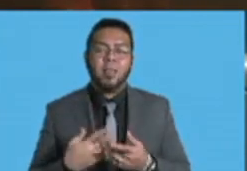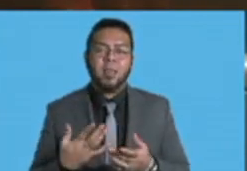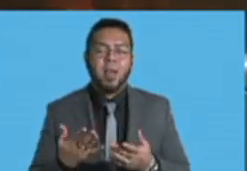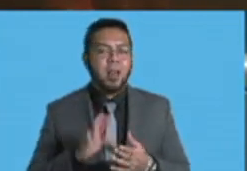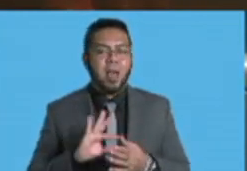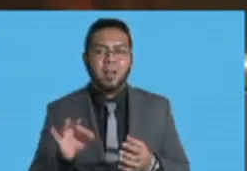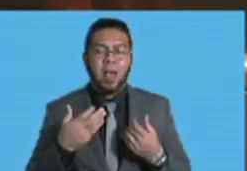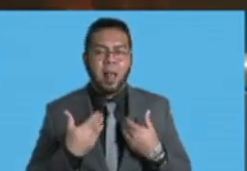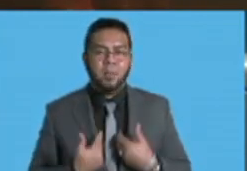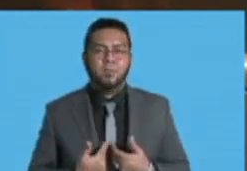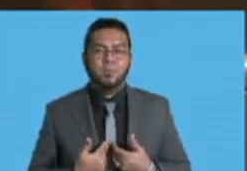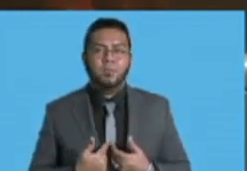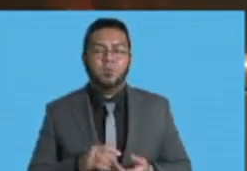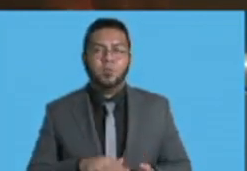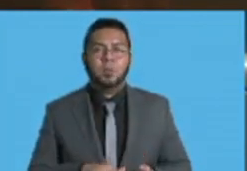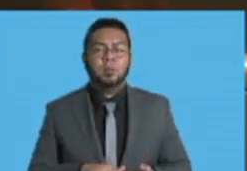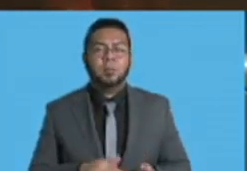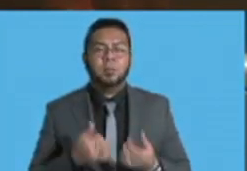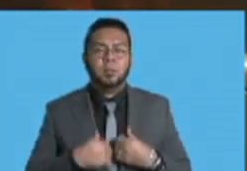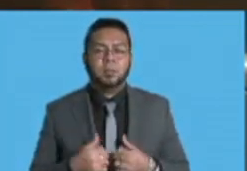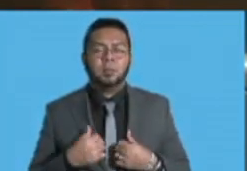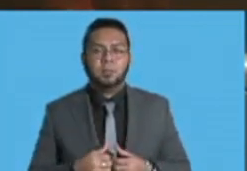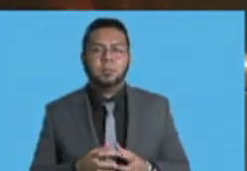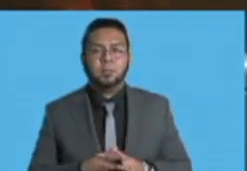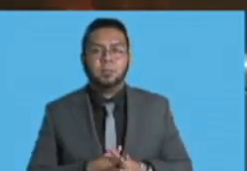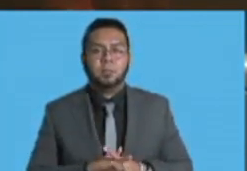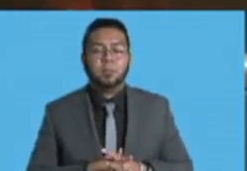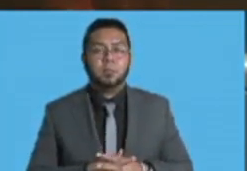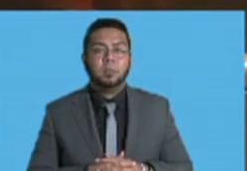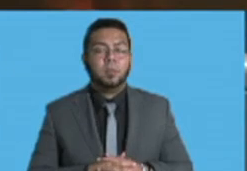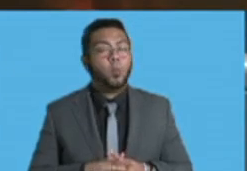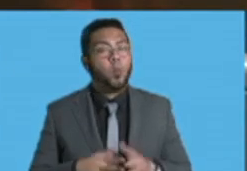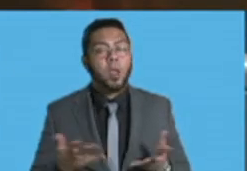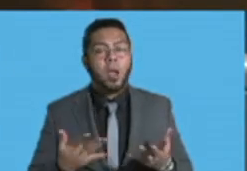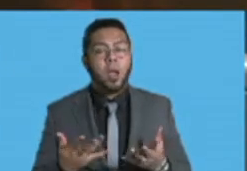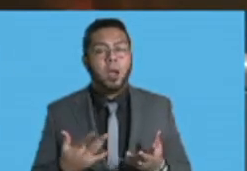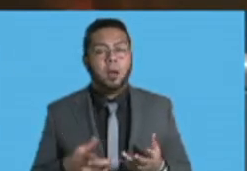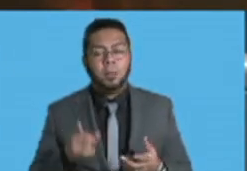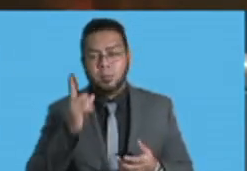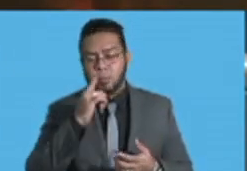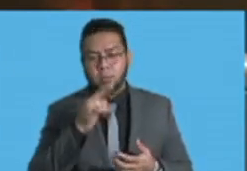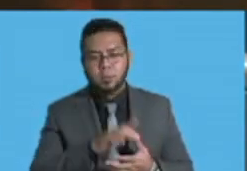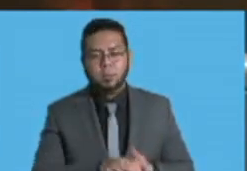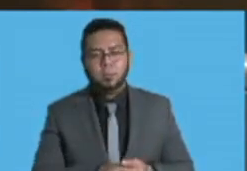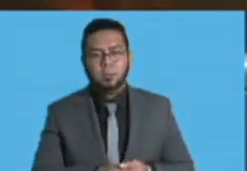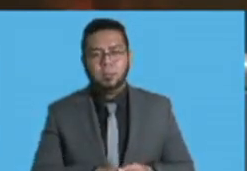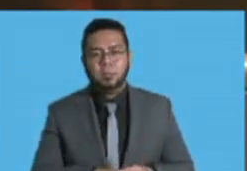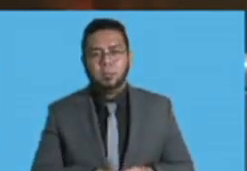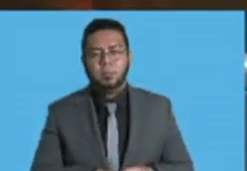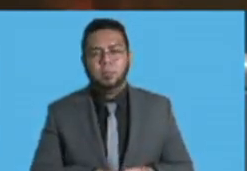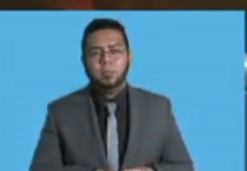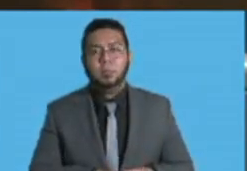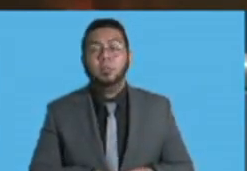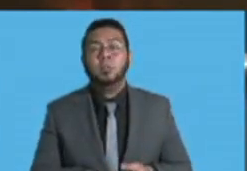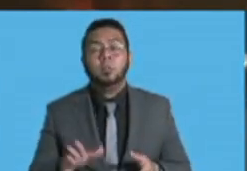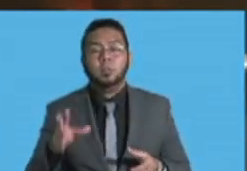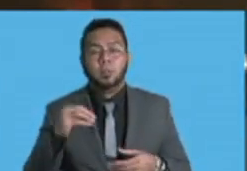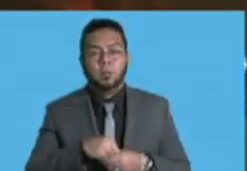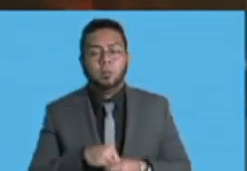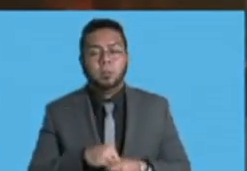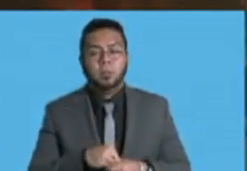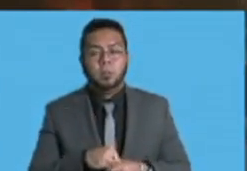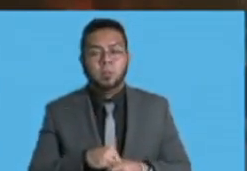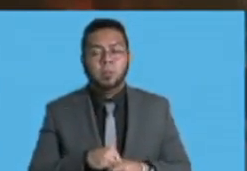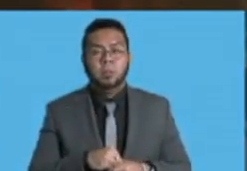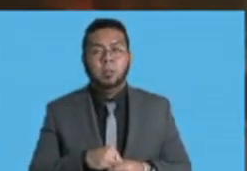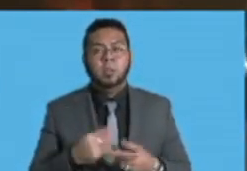practices. We must provide circumstances where our people are sufficiently knowledgeable to select the right crop or other